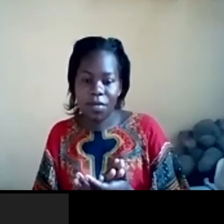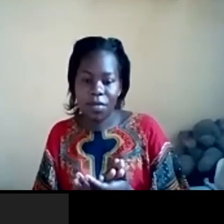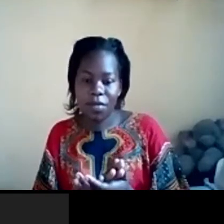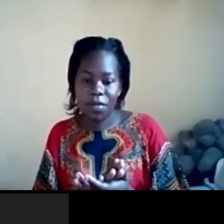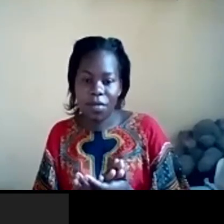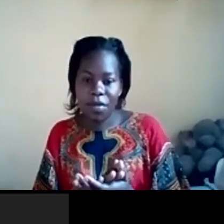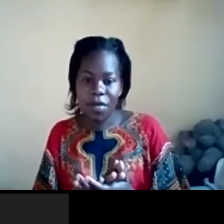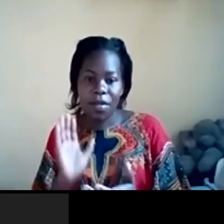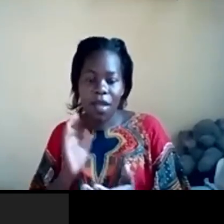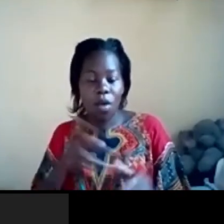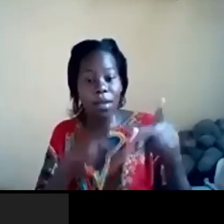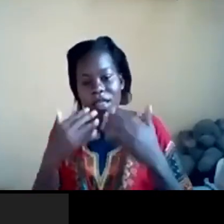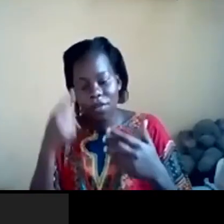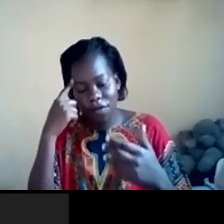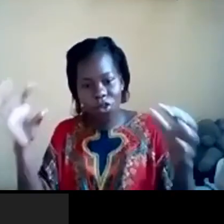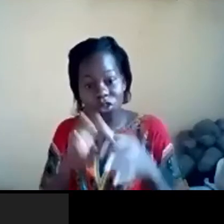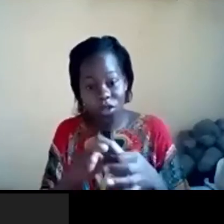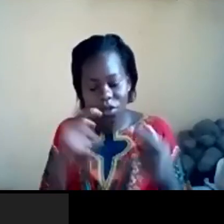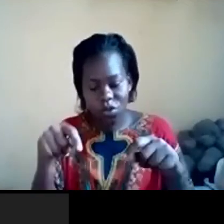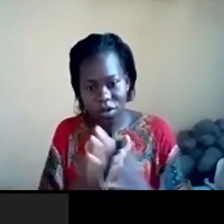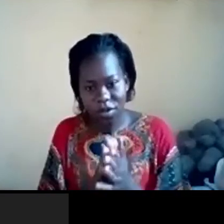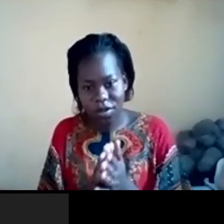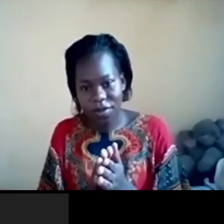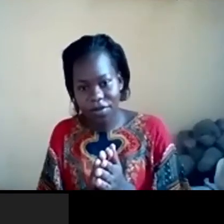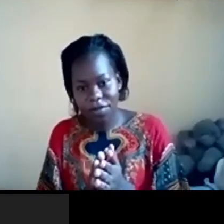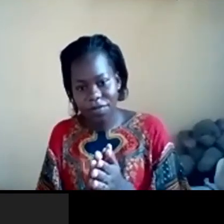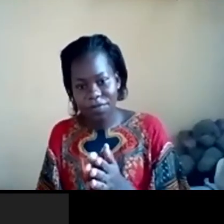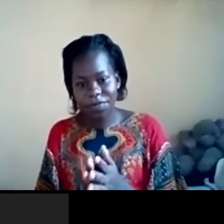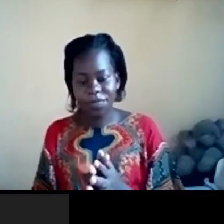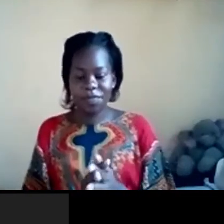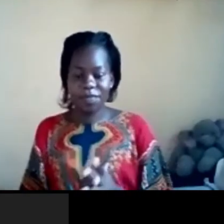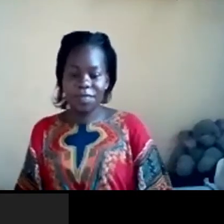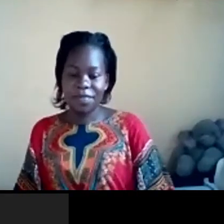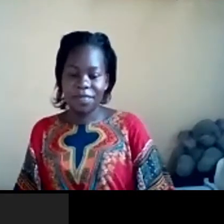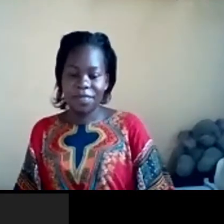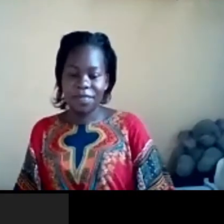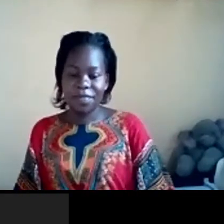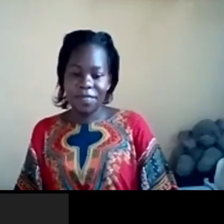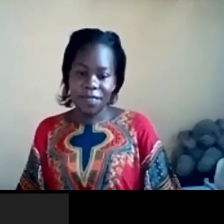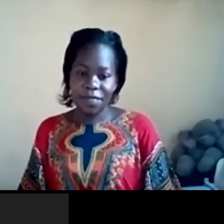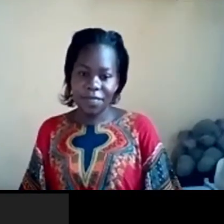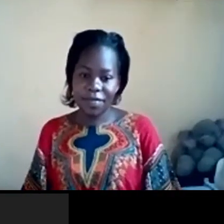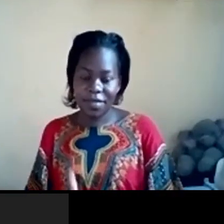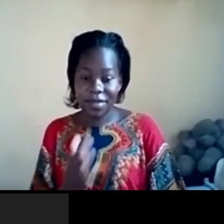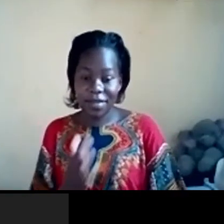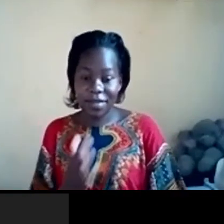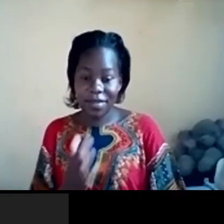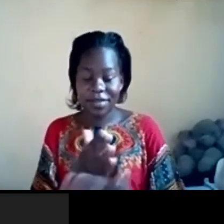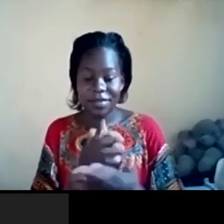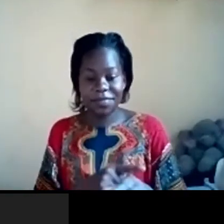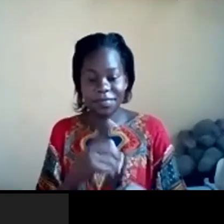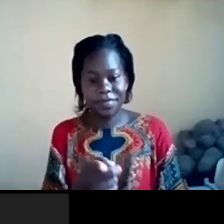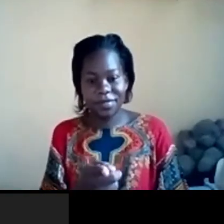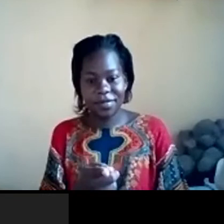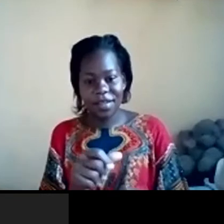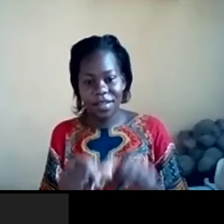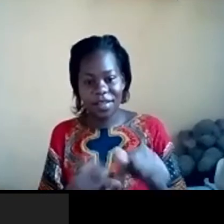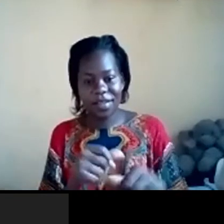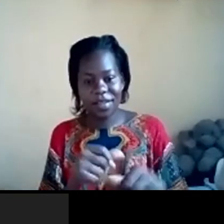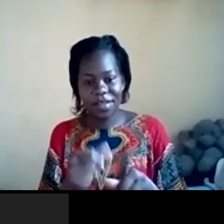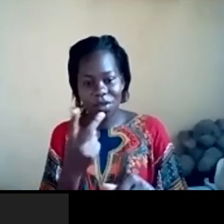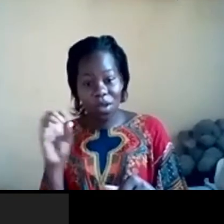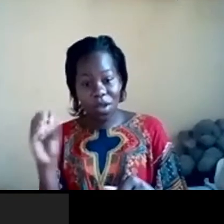today. Your hunger has been palpable. I think at some point we're in the 200s, if I'm not mistaken. These numbers vary